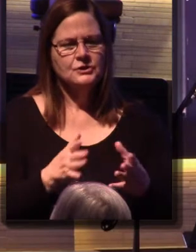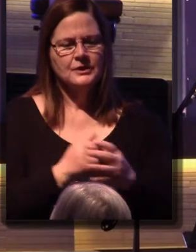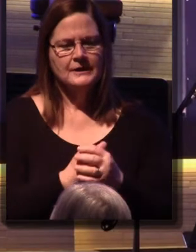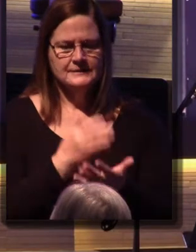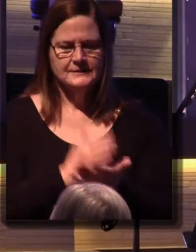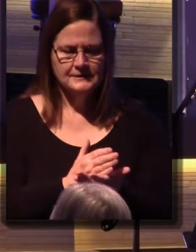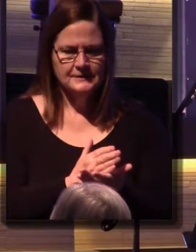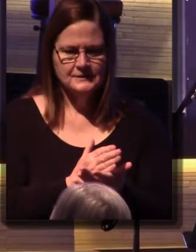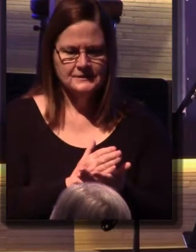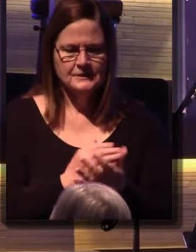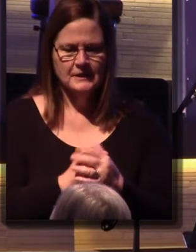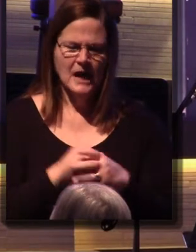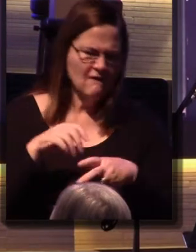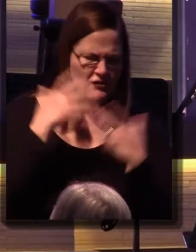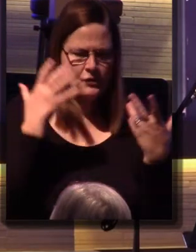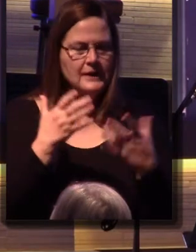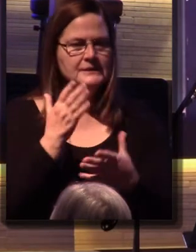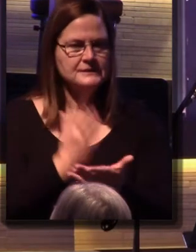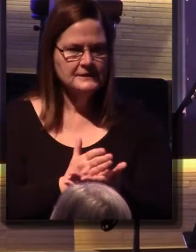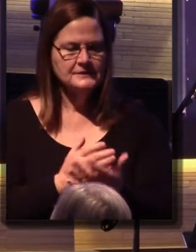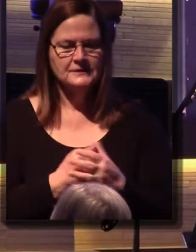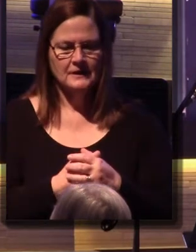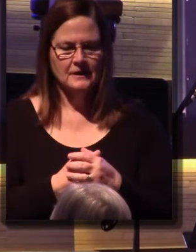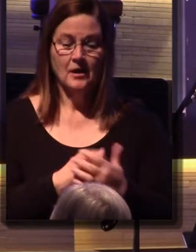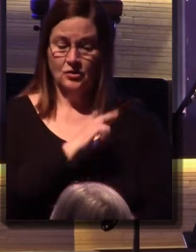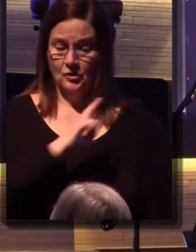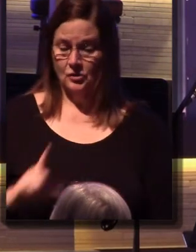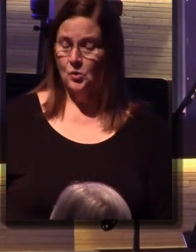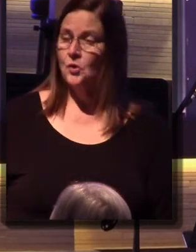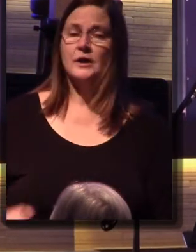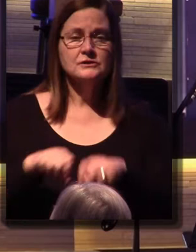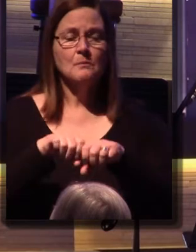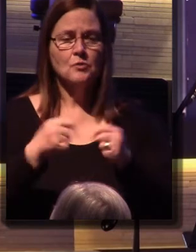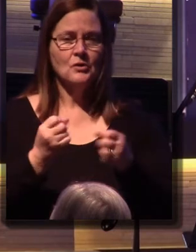the oppressor has ceased, and how fury has ceased. And